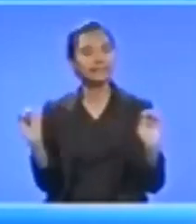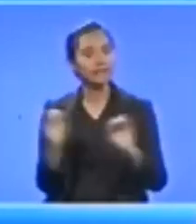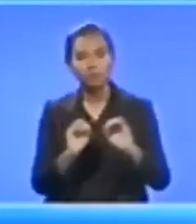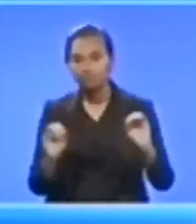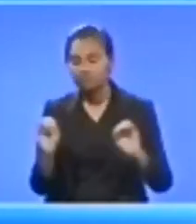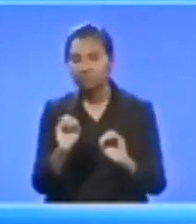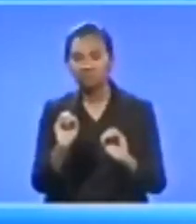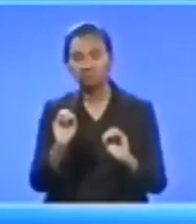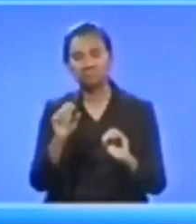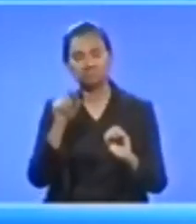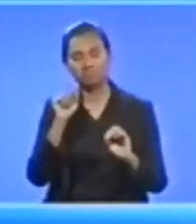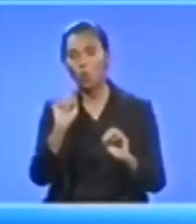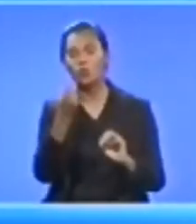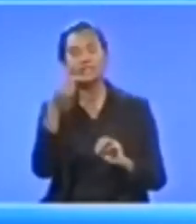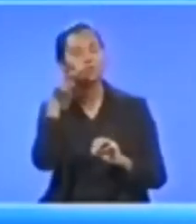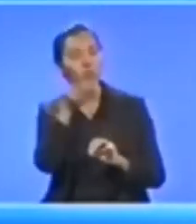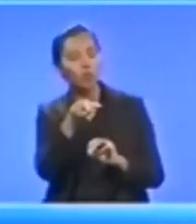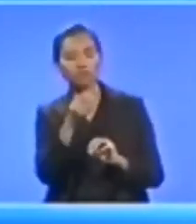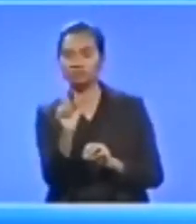mere spectator.